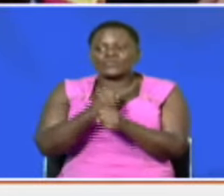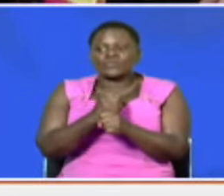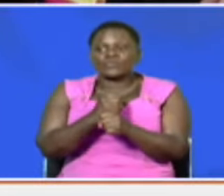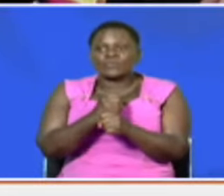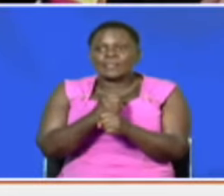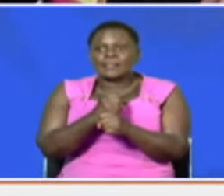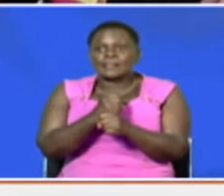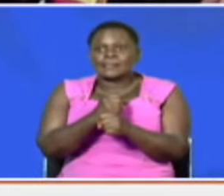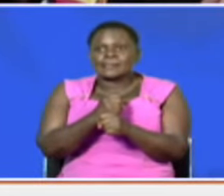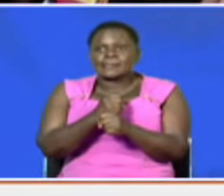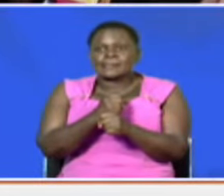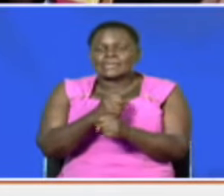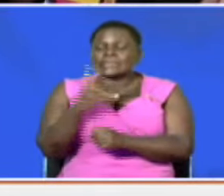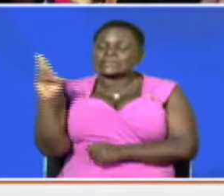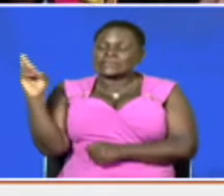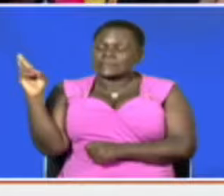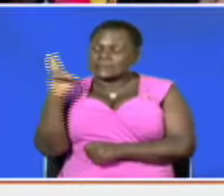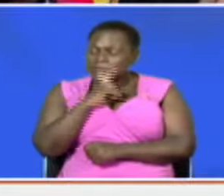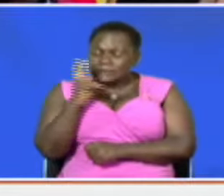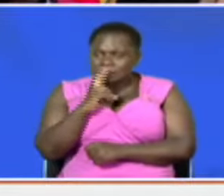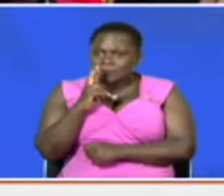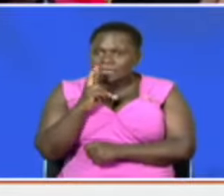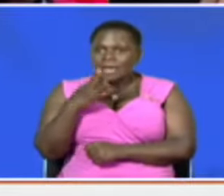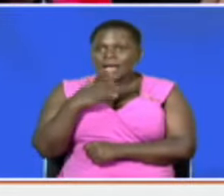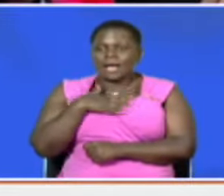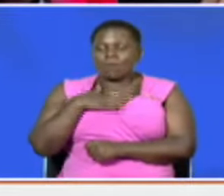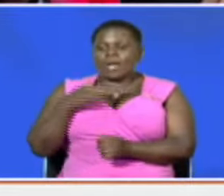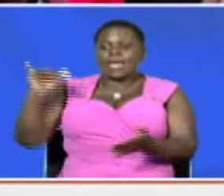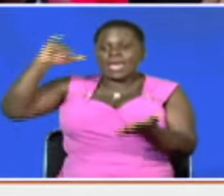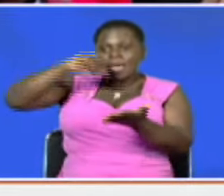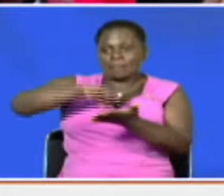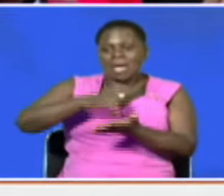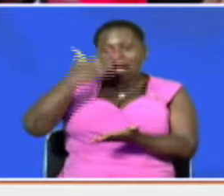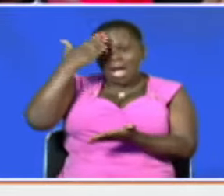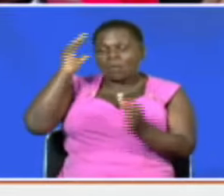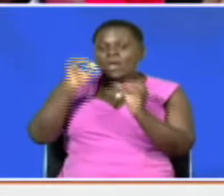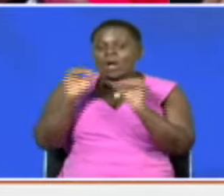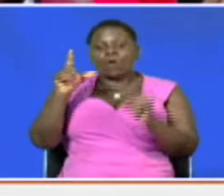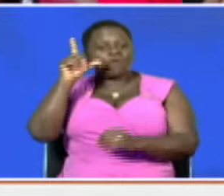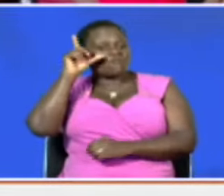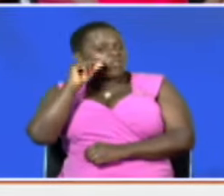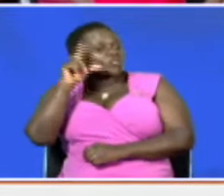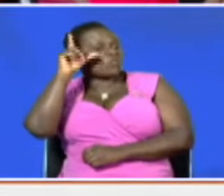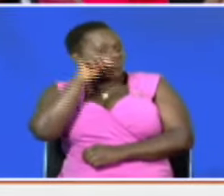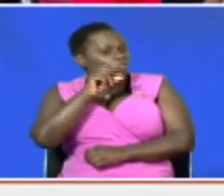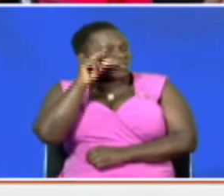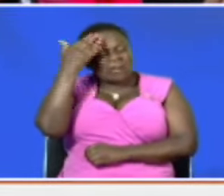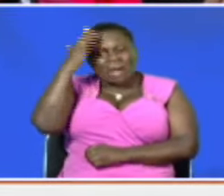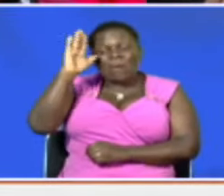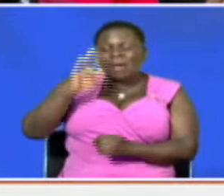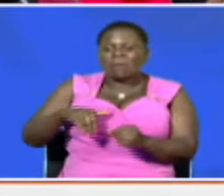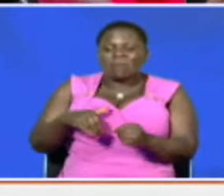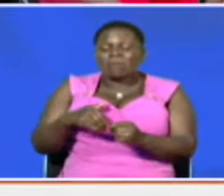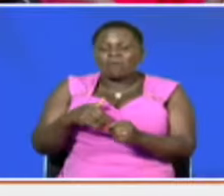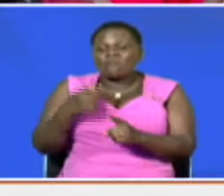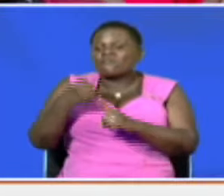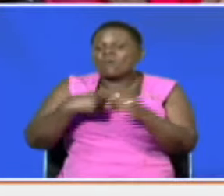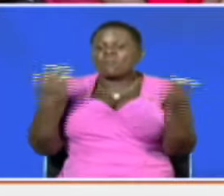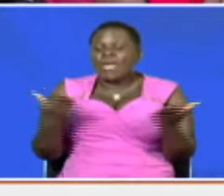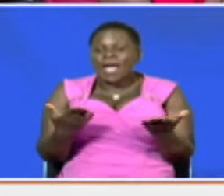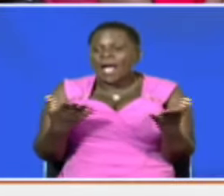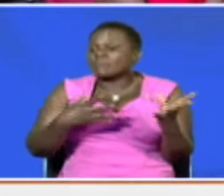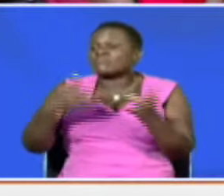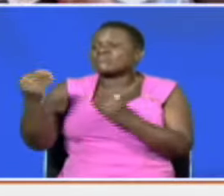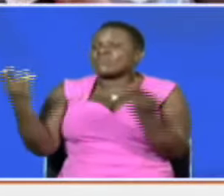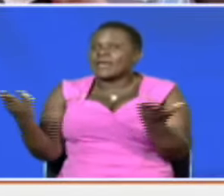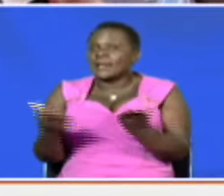is risky to our airport, because we don't know the photos, the videos they are taking on, where